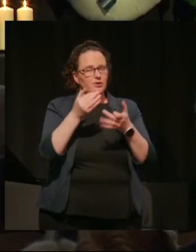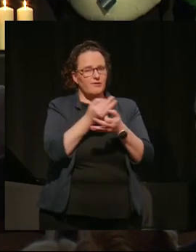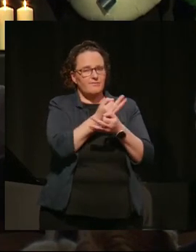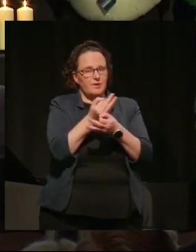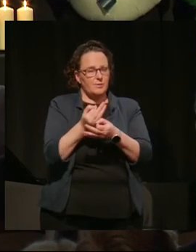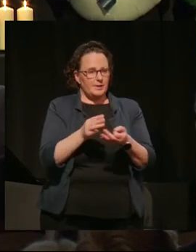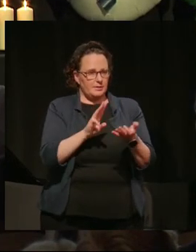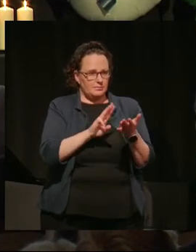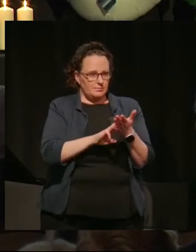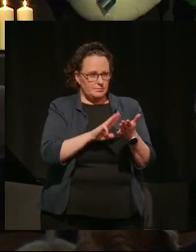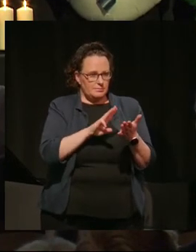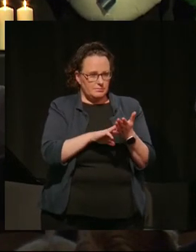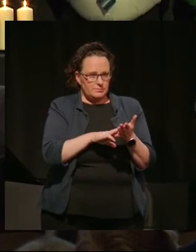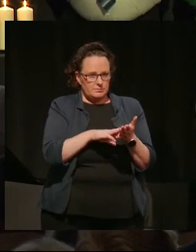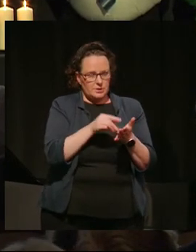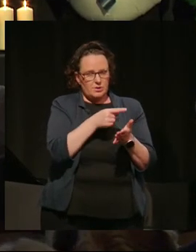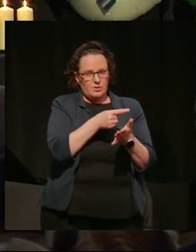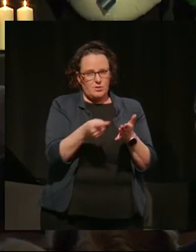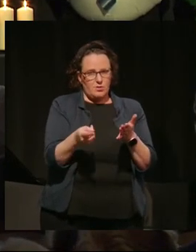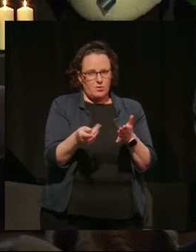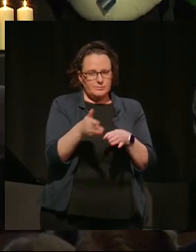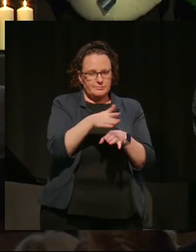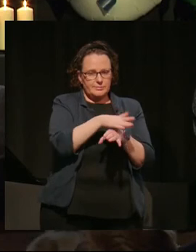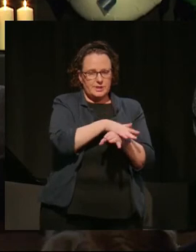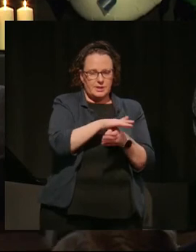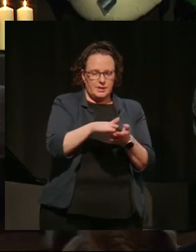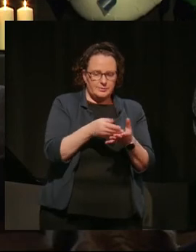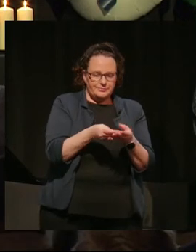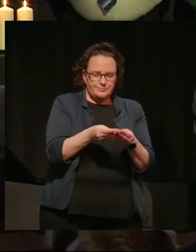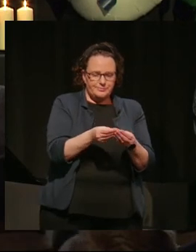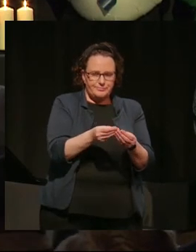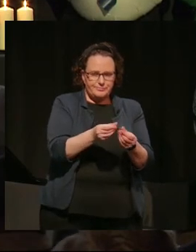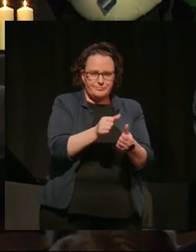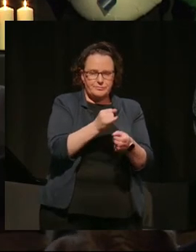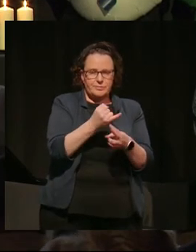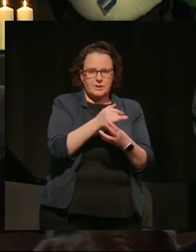family members perished in the Holocaust.